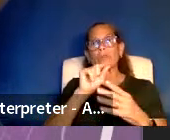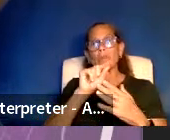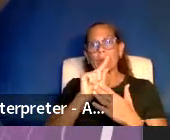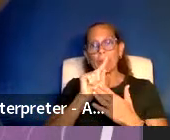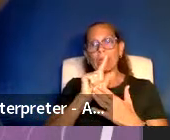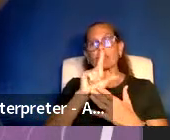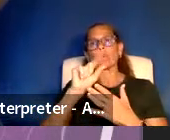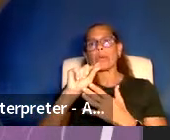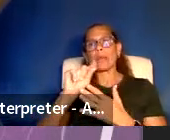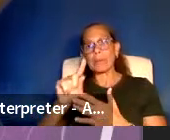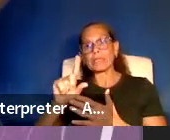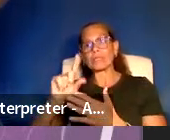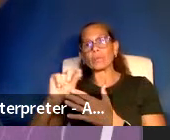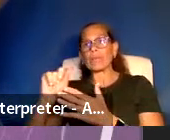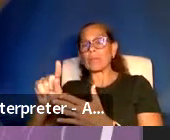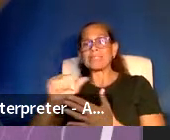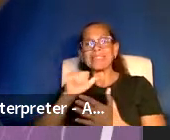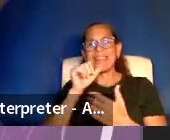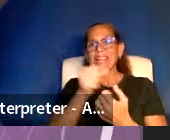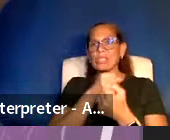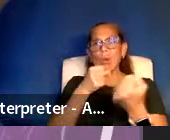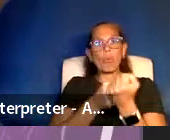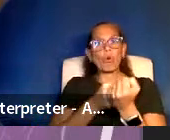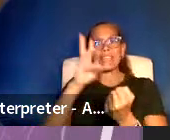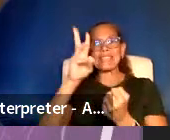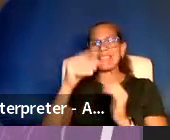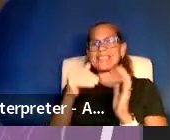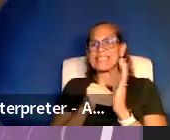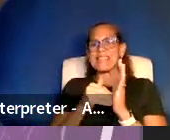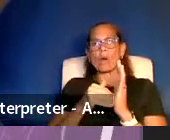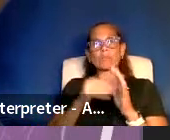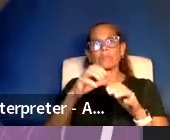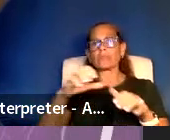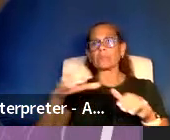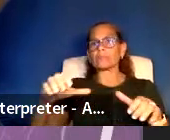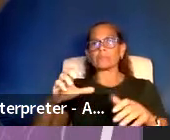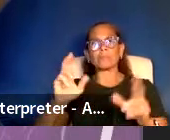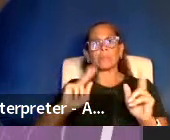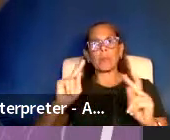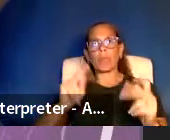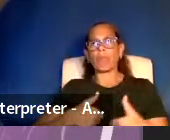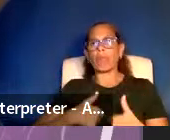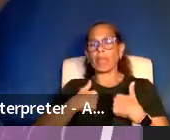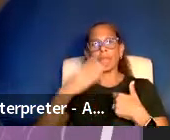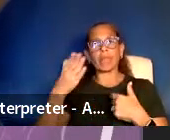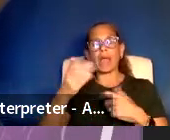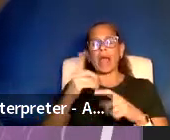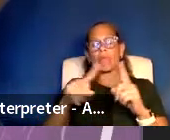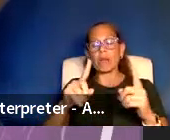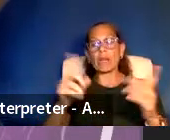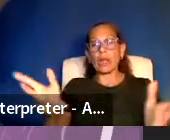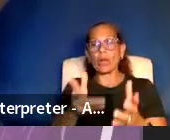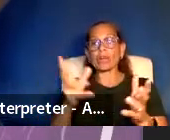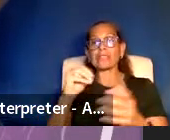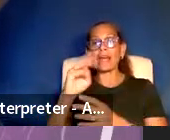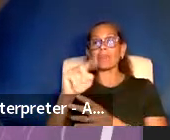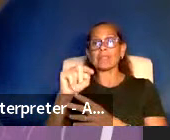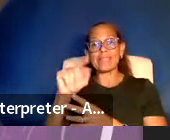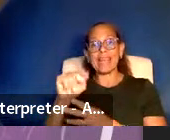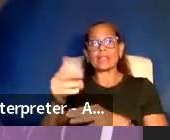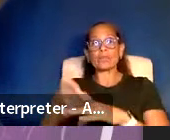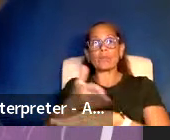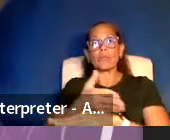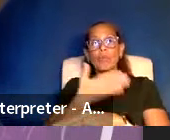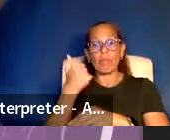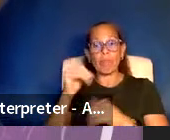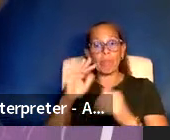minutes. That is not supporting 6,000 units of new housing. So we definitely, I urge the MTA to get better on that. Don't